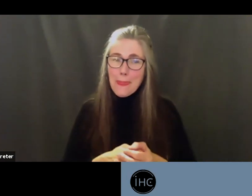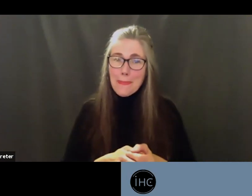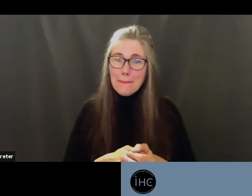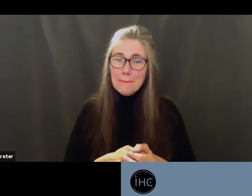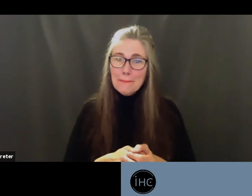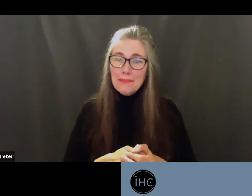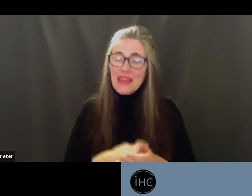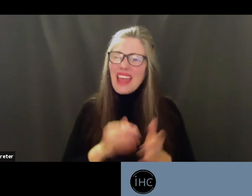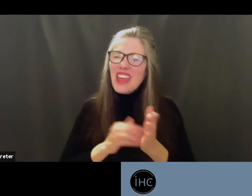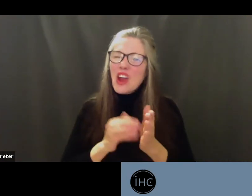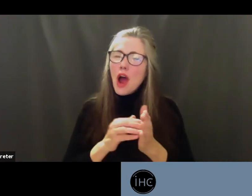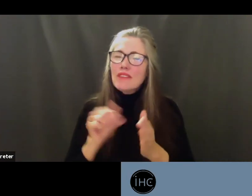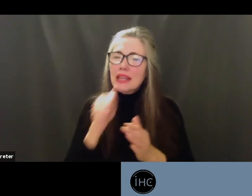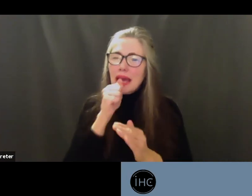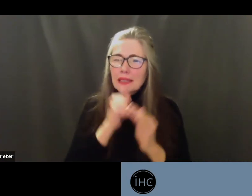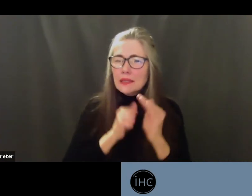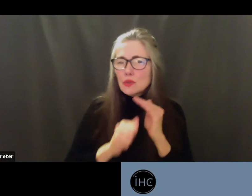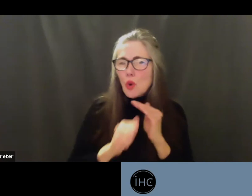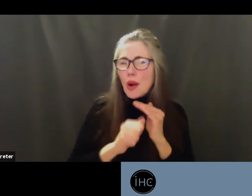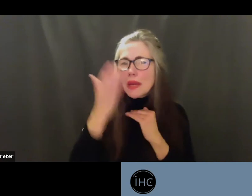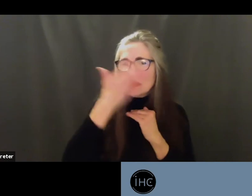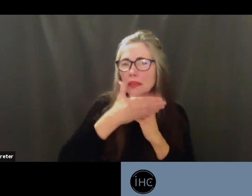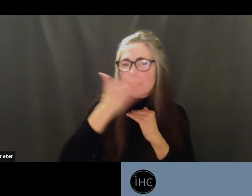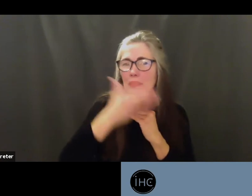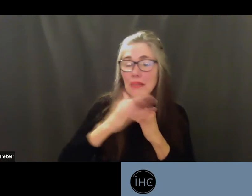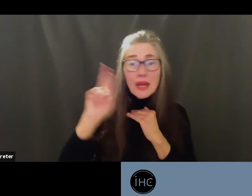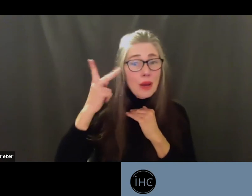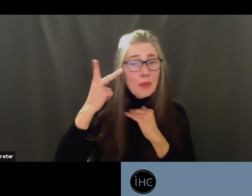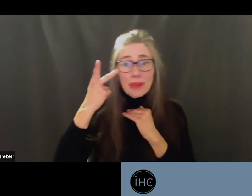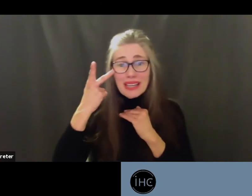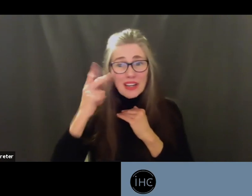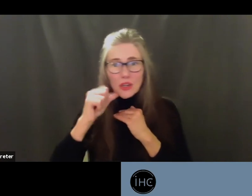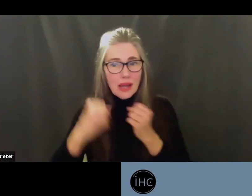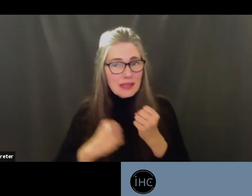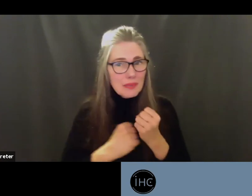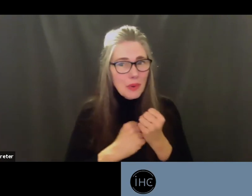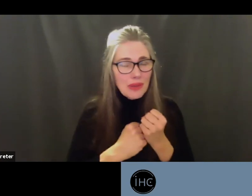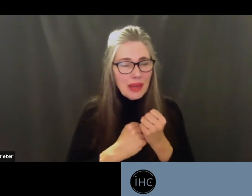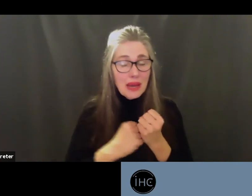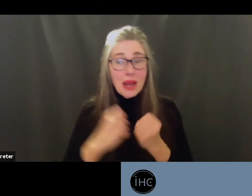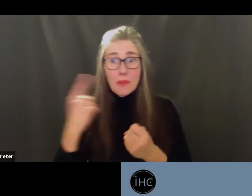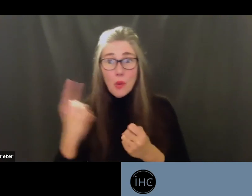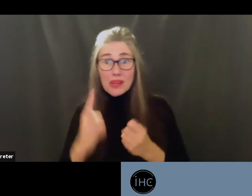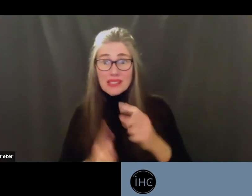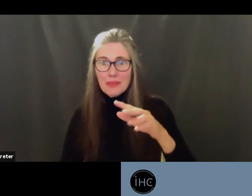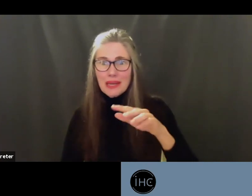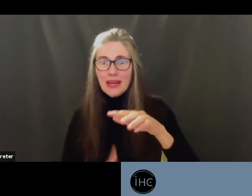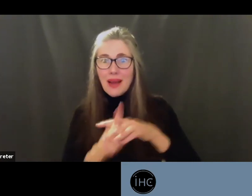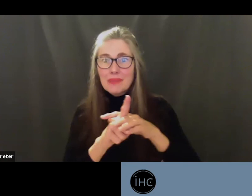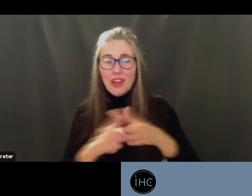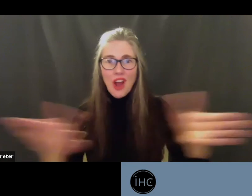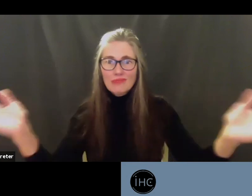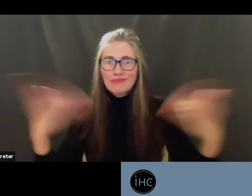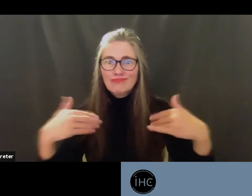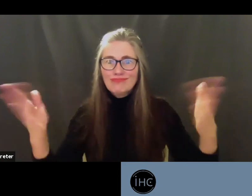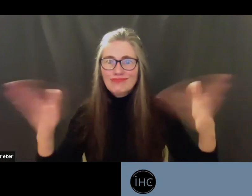dormant because the political culture doesn't support that. And that's where if somebody comes along and gives a focus